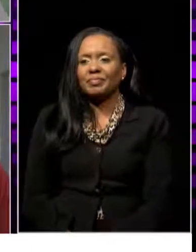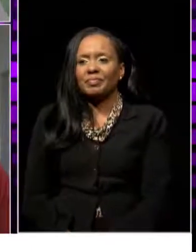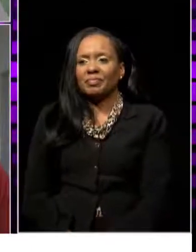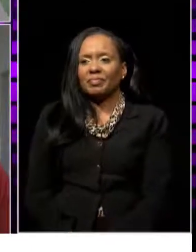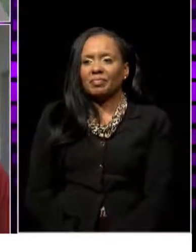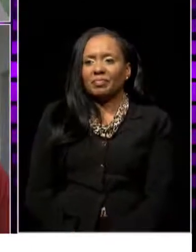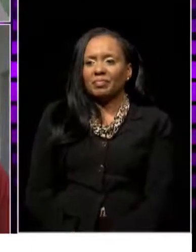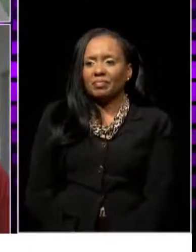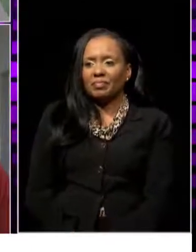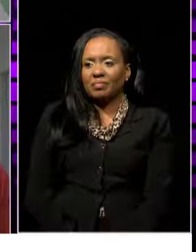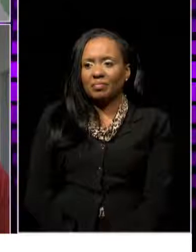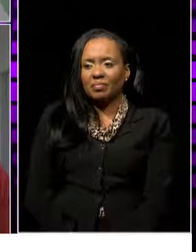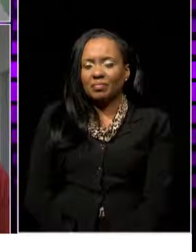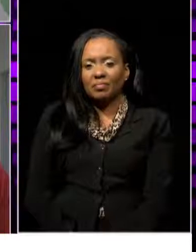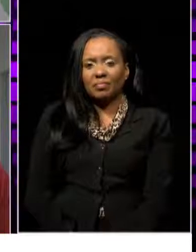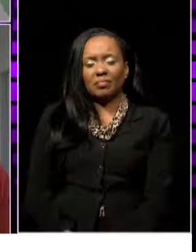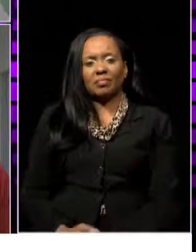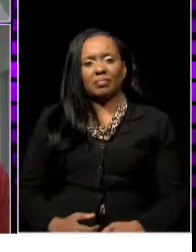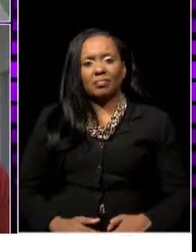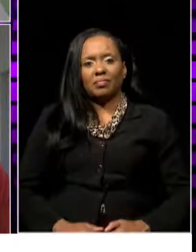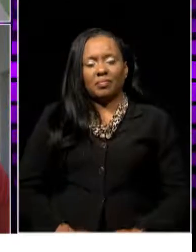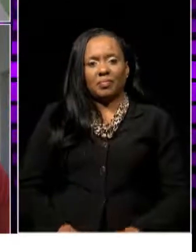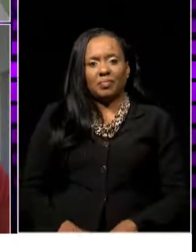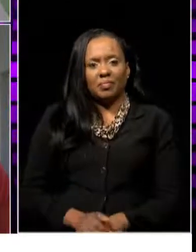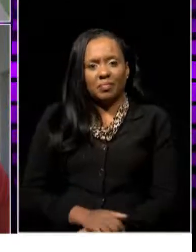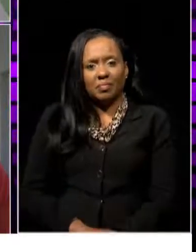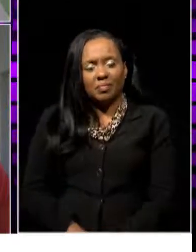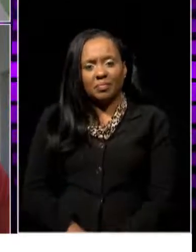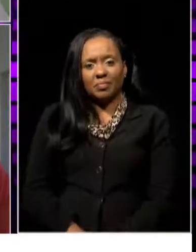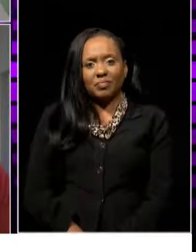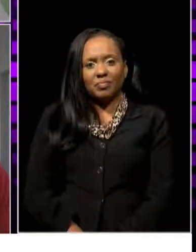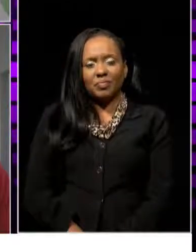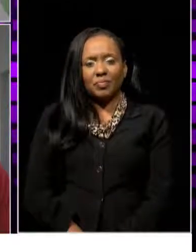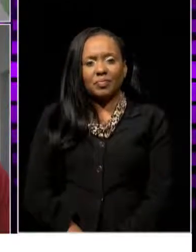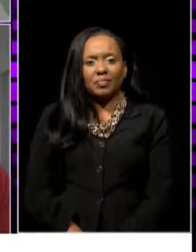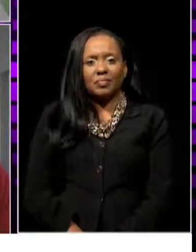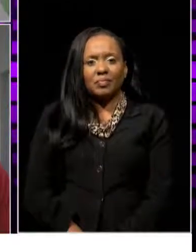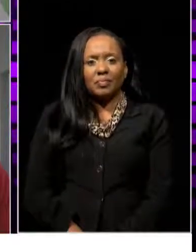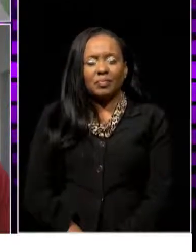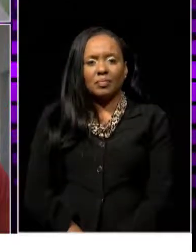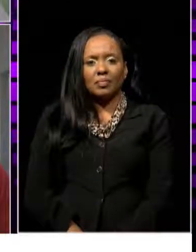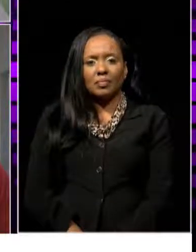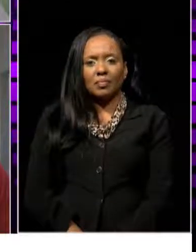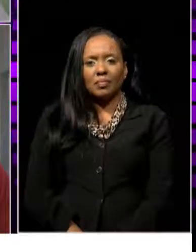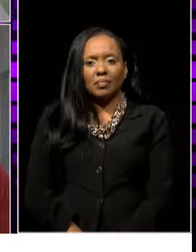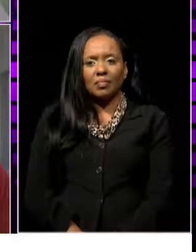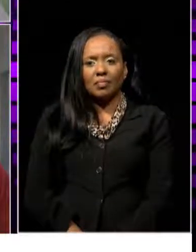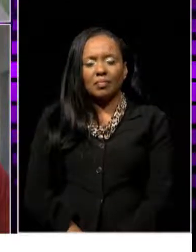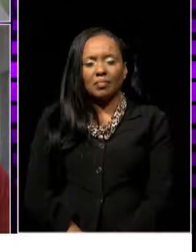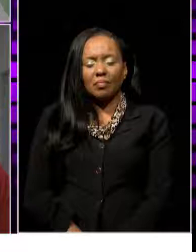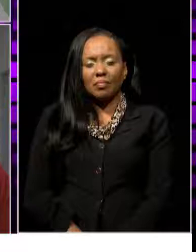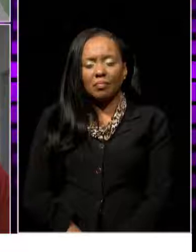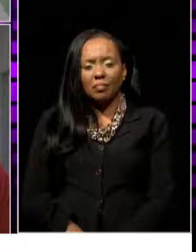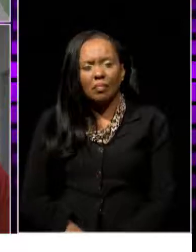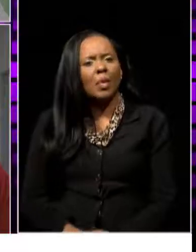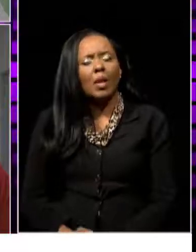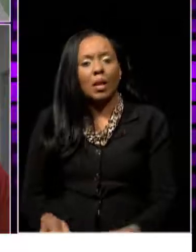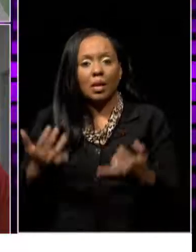age, especially with the whole online environment, we know that students need extra materials and